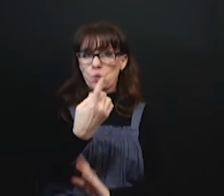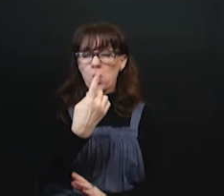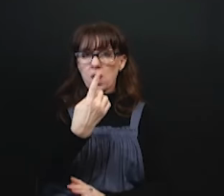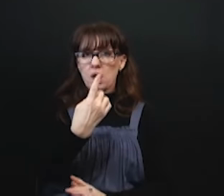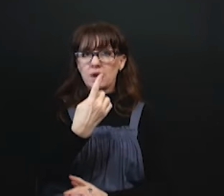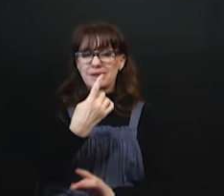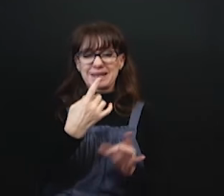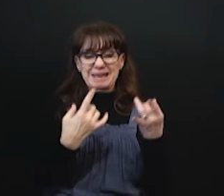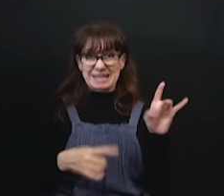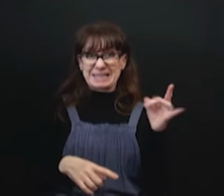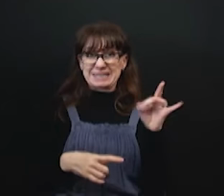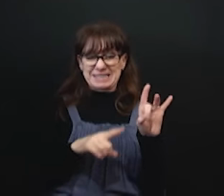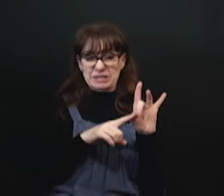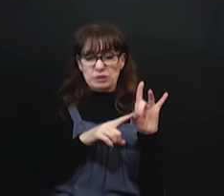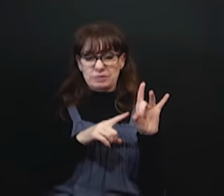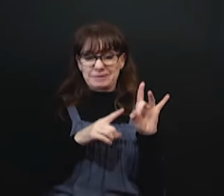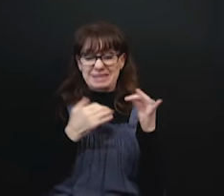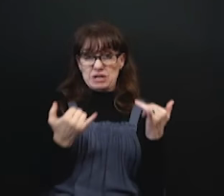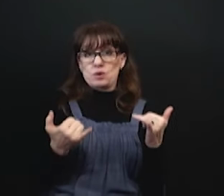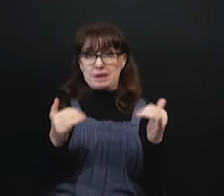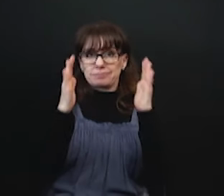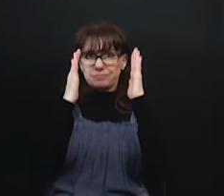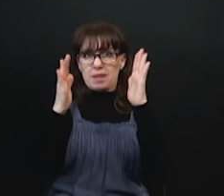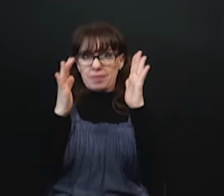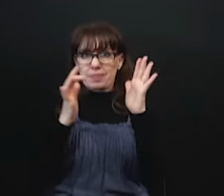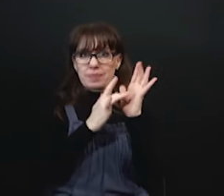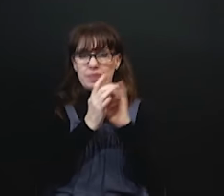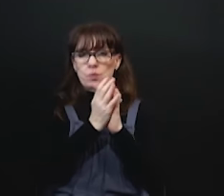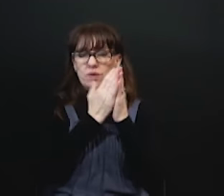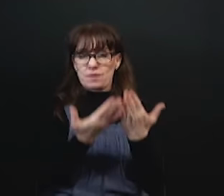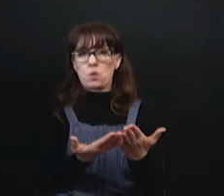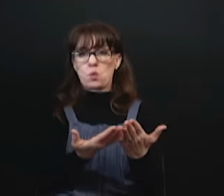beginning with verse 18. Hear now the word of the Lord.